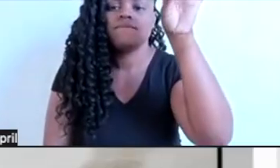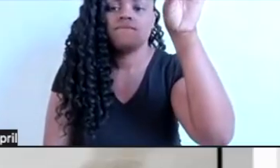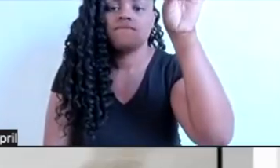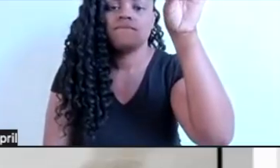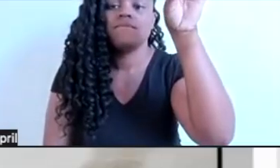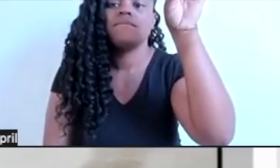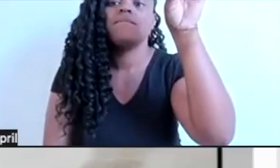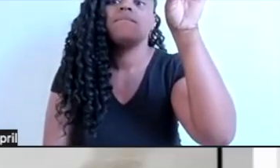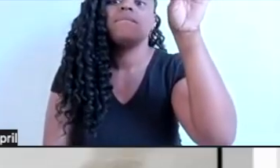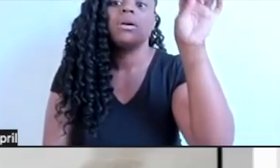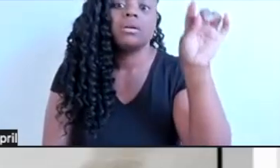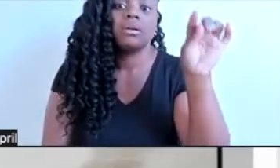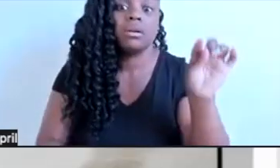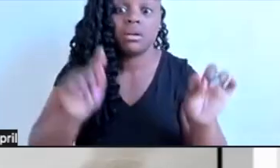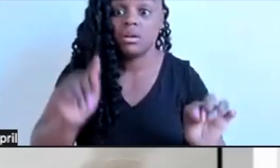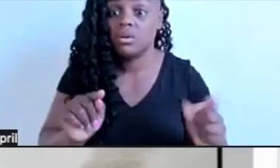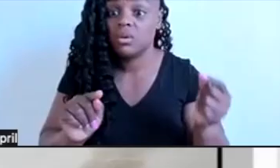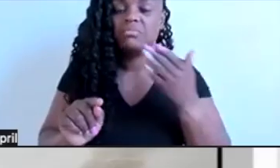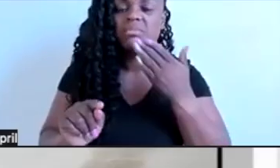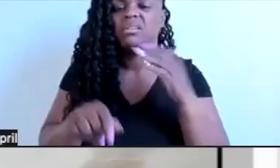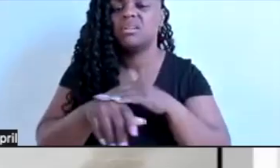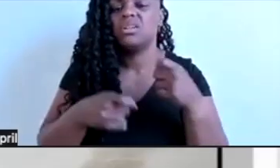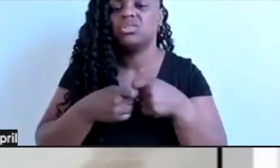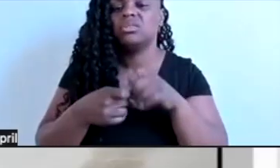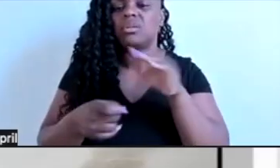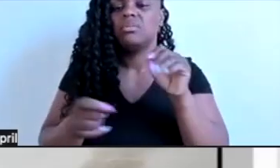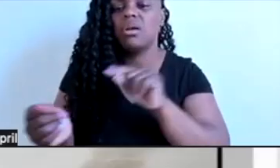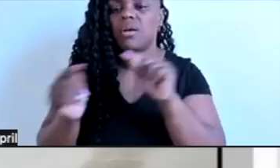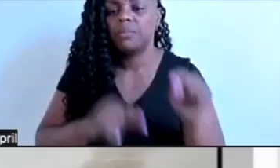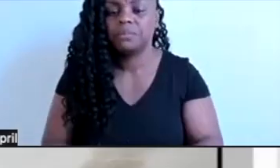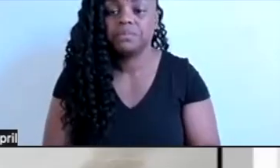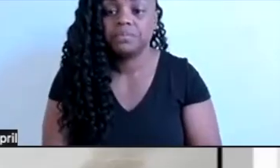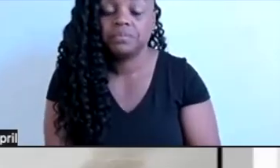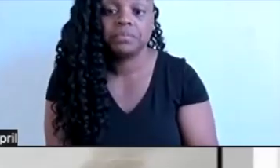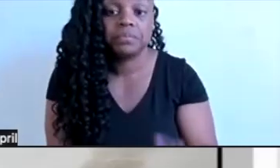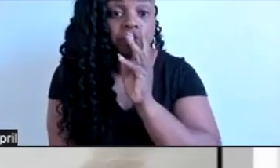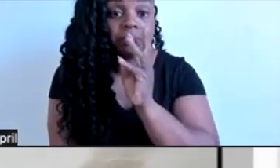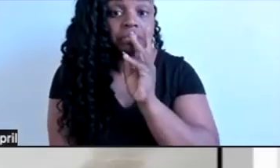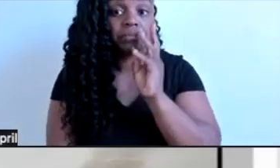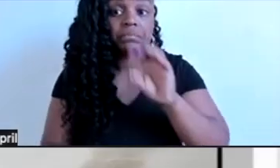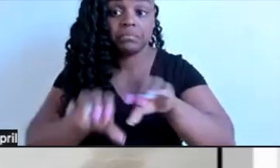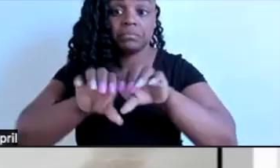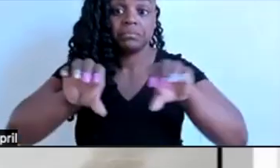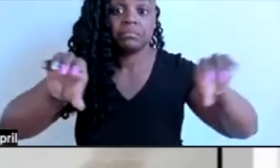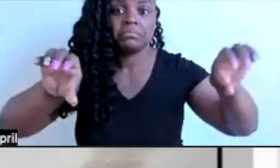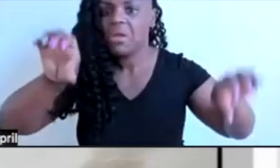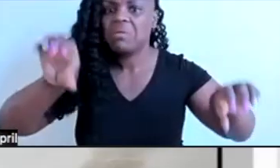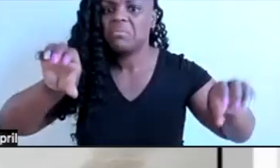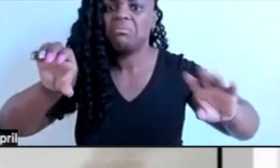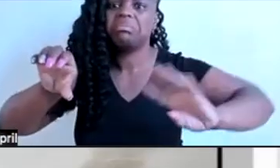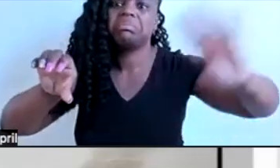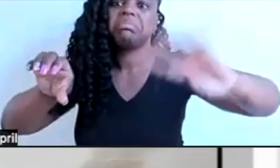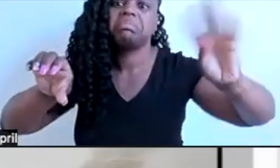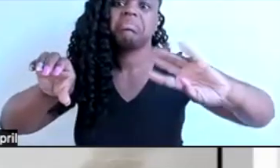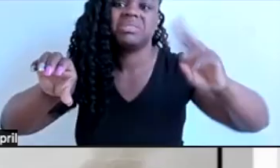If an earthquake causes water pipes to break, the water can cause severe damage to your home. If you see flowing water or water seeping from